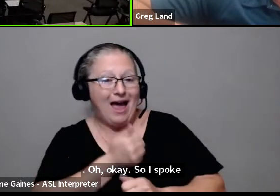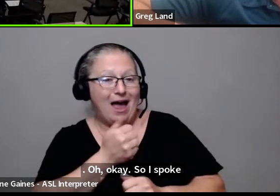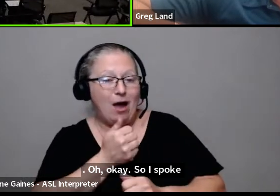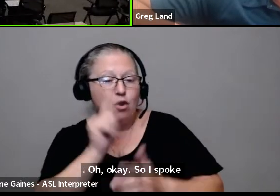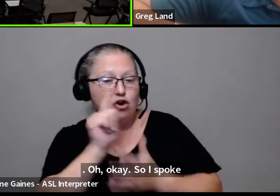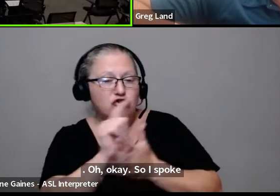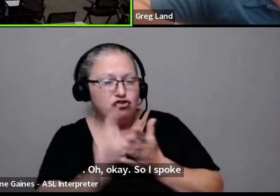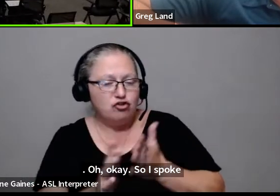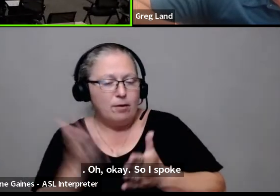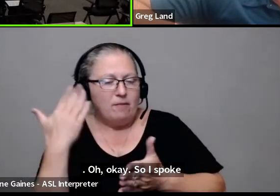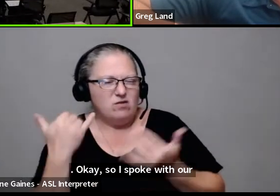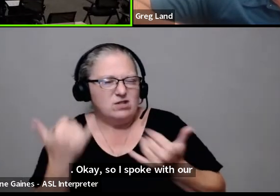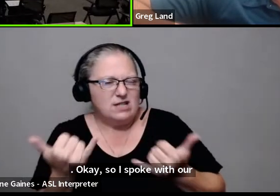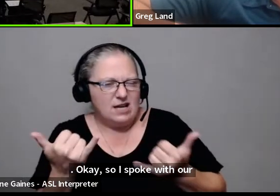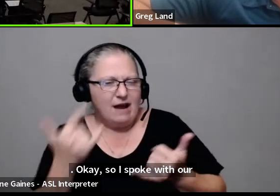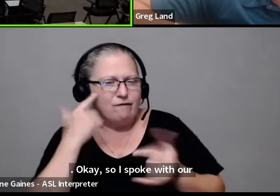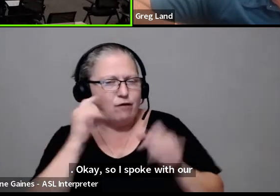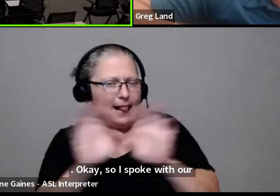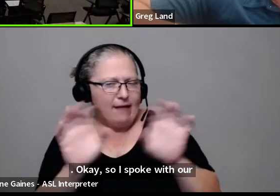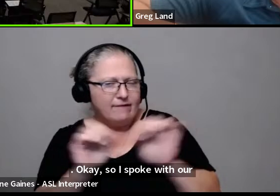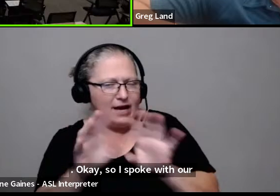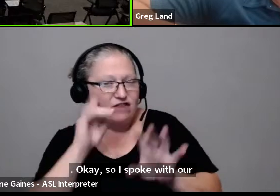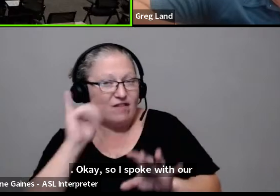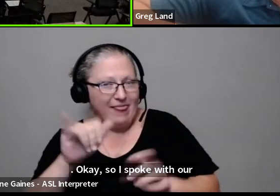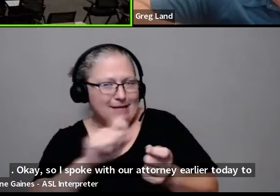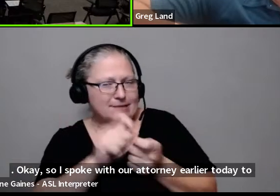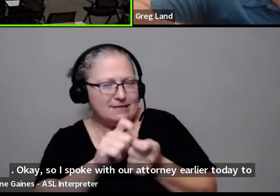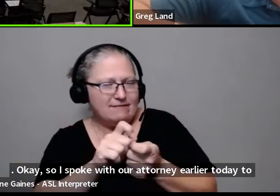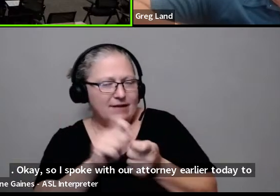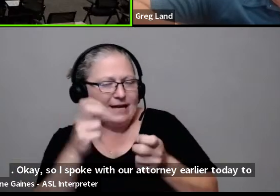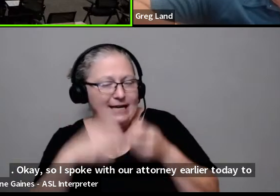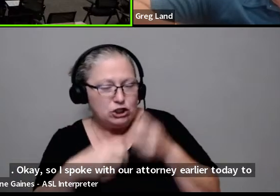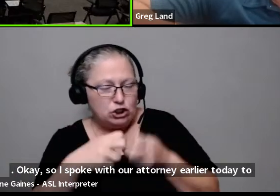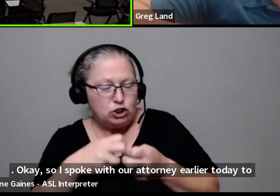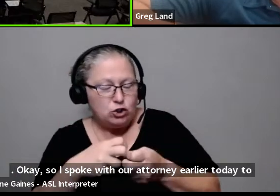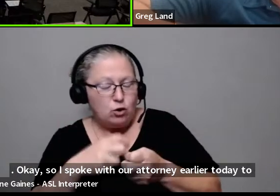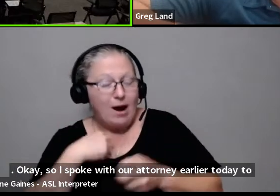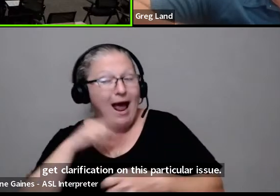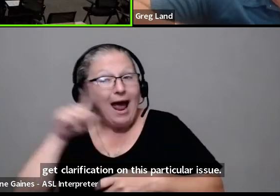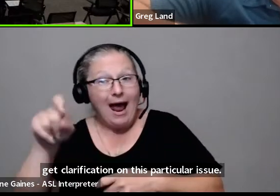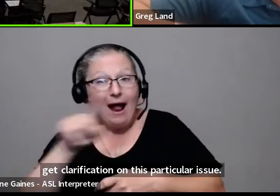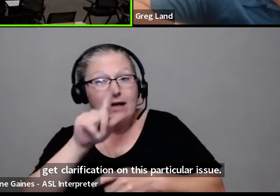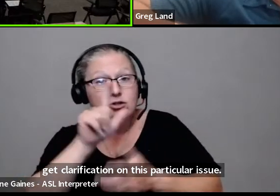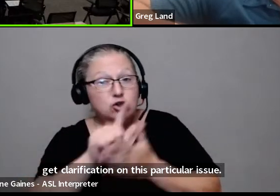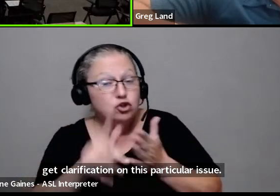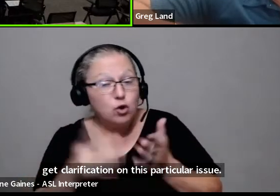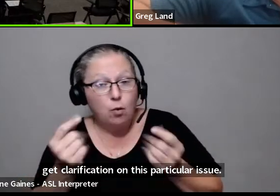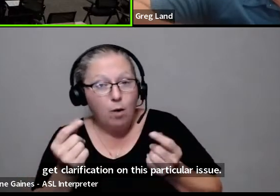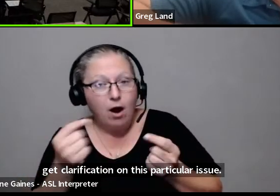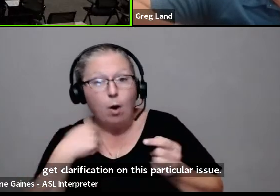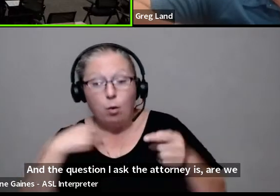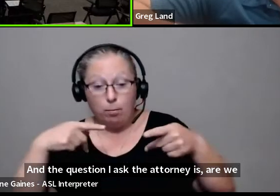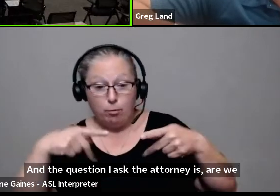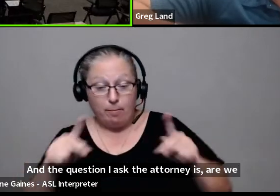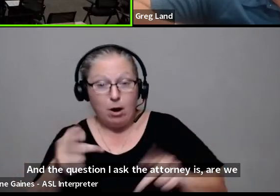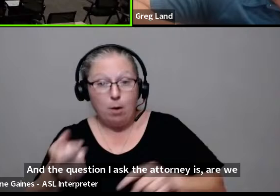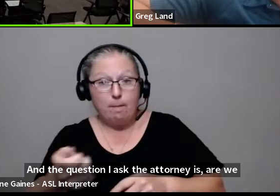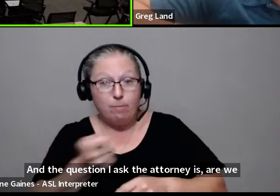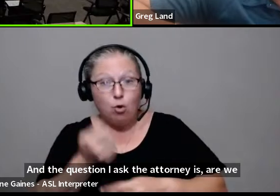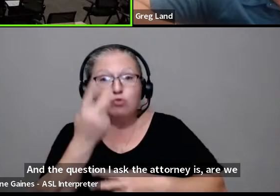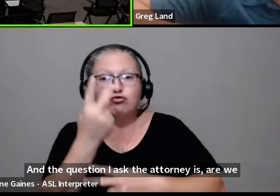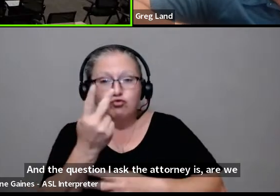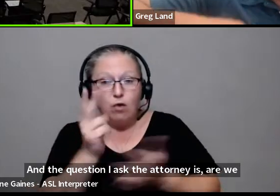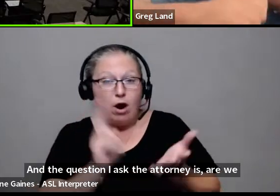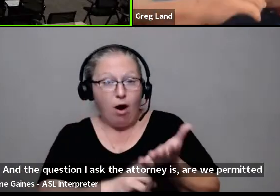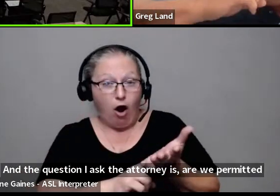attorney earlier today to get clarification on this particular issue. And the question I asked the attorney is, are we permitted to pull 2